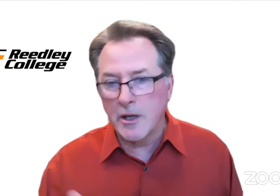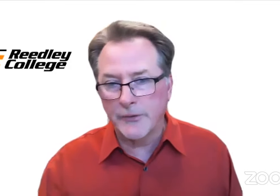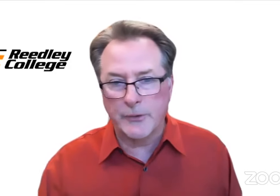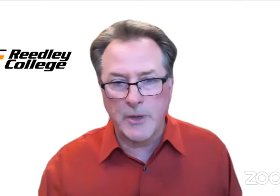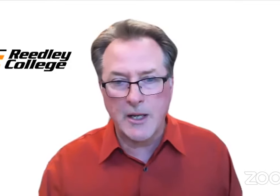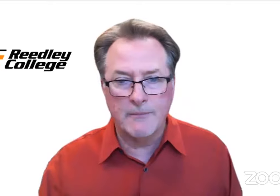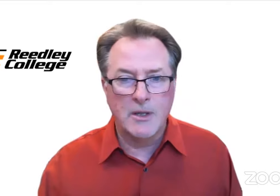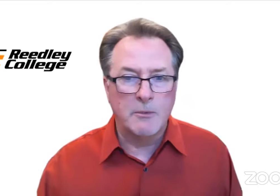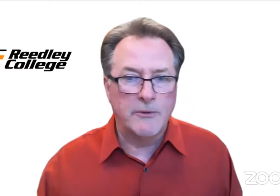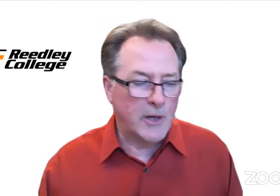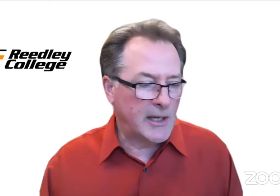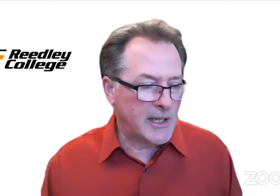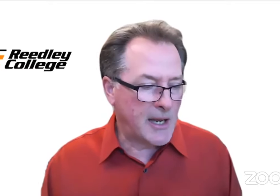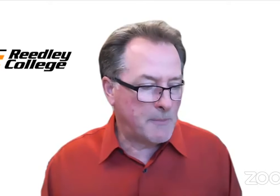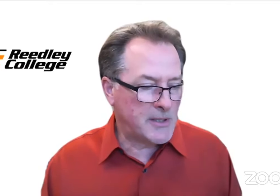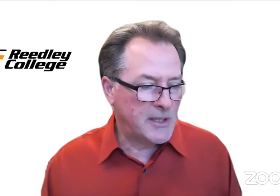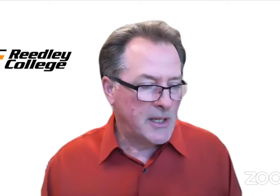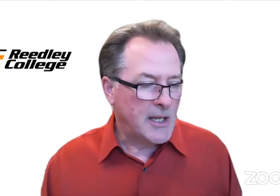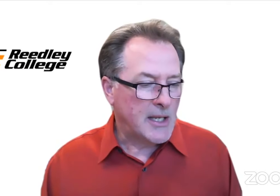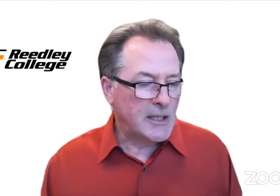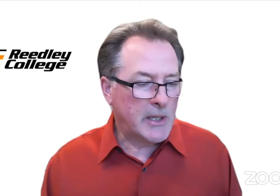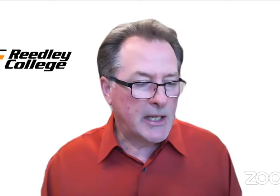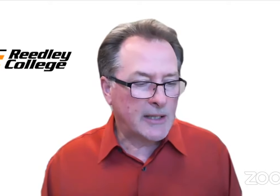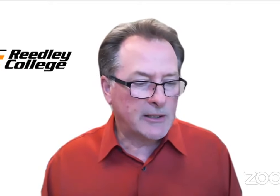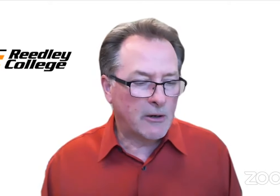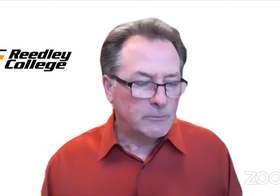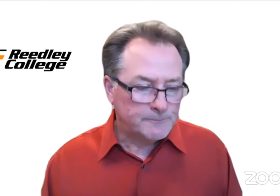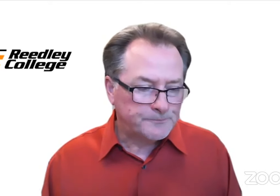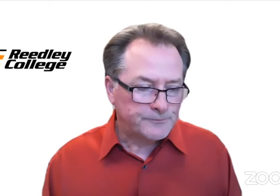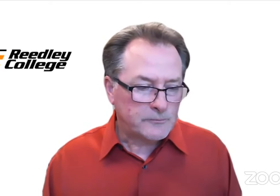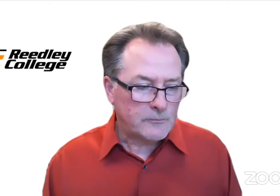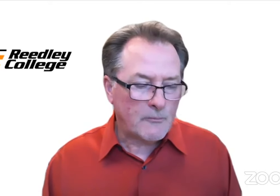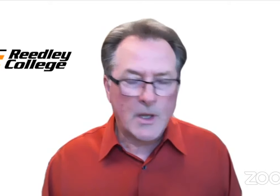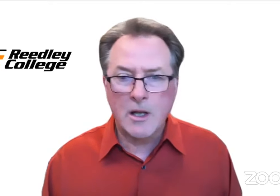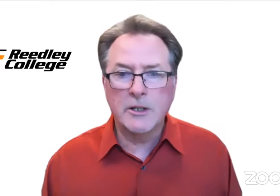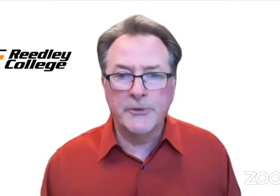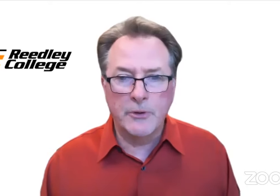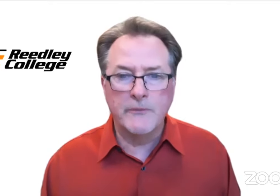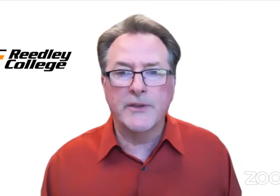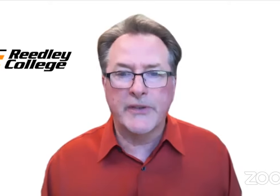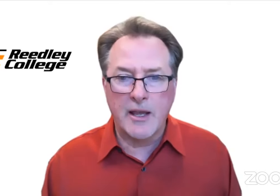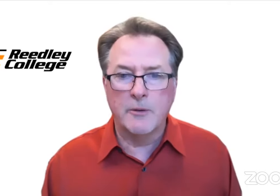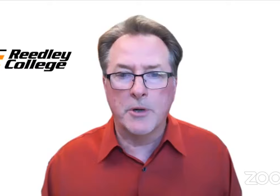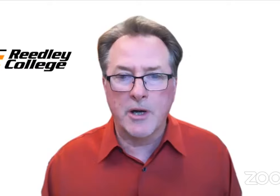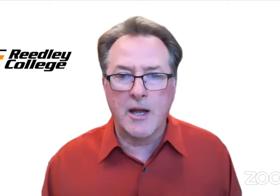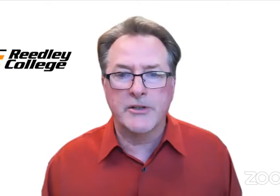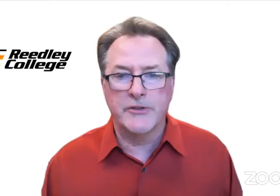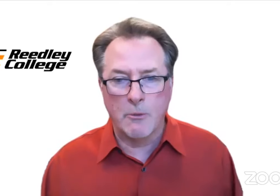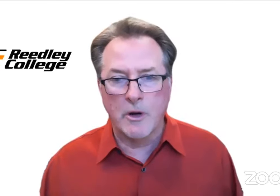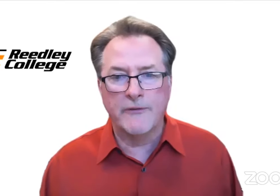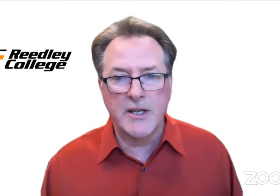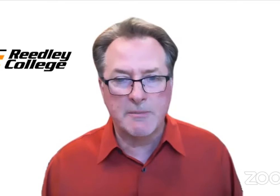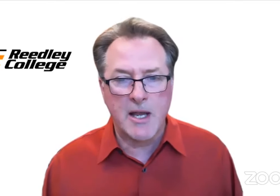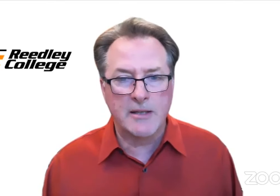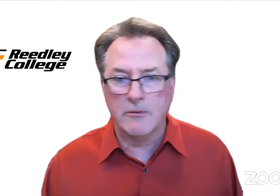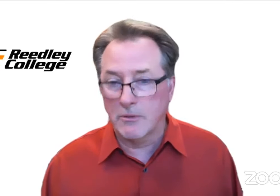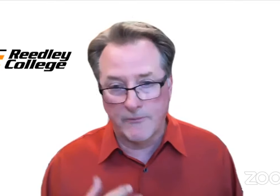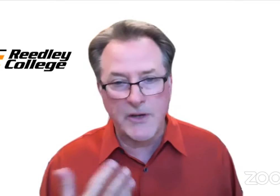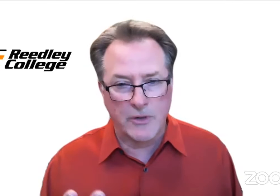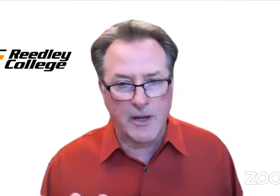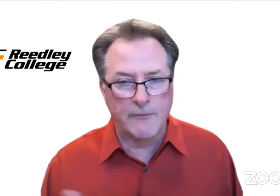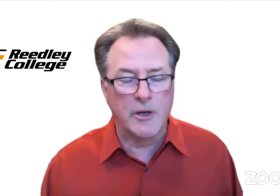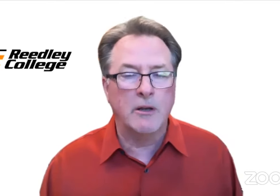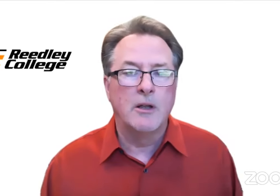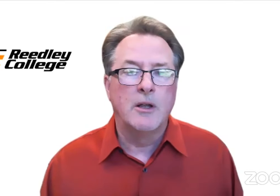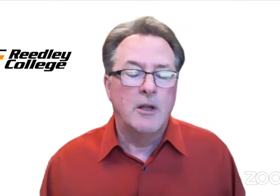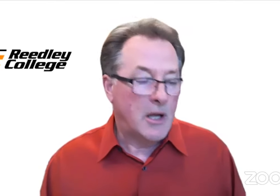I'll do the health screening before I get to campus. And then when I get there, I'll observe the standard precautions. I'll wear a face mask or